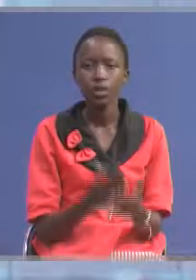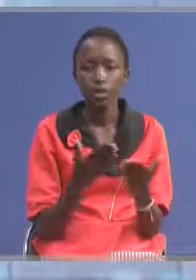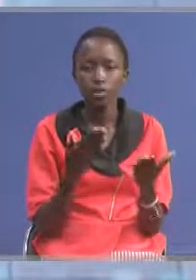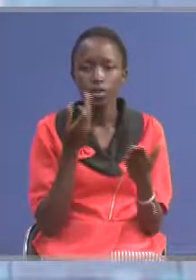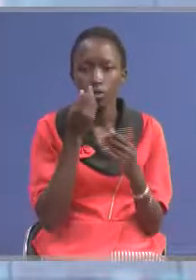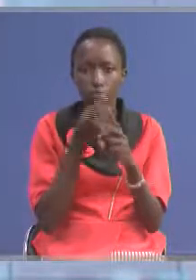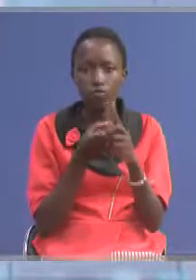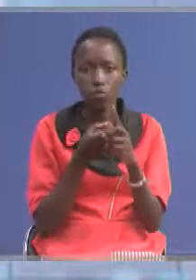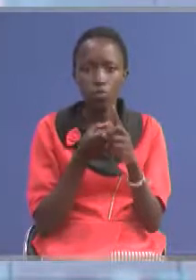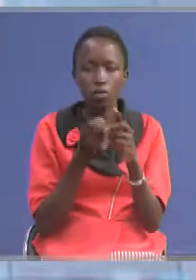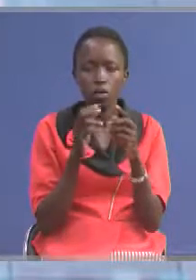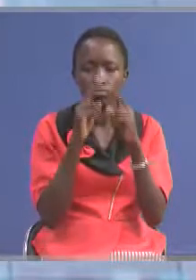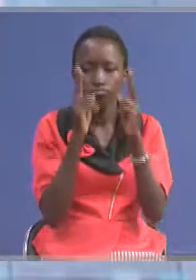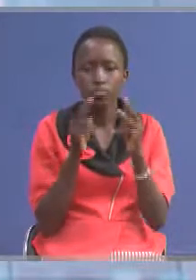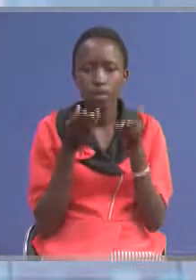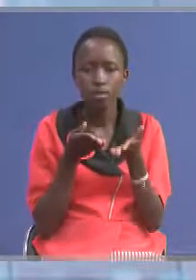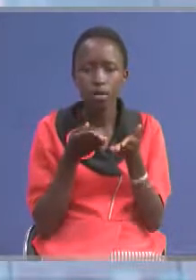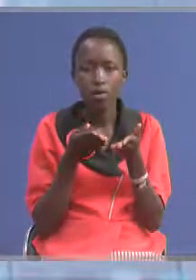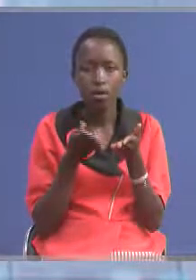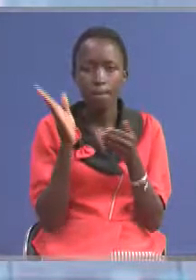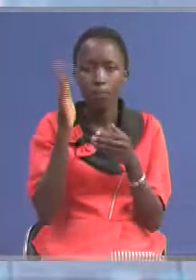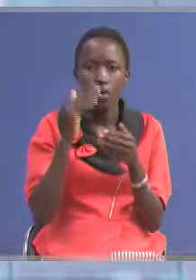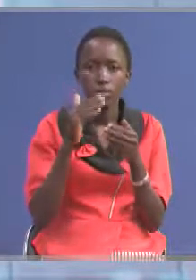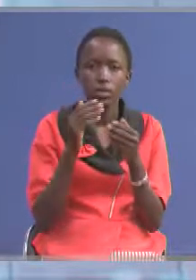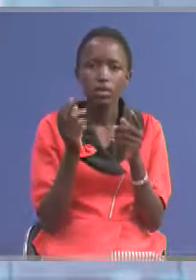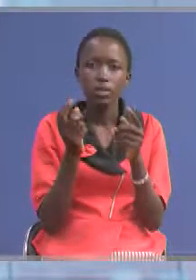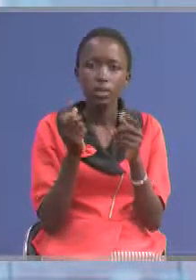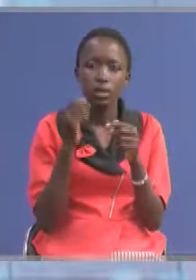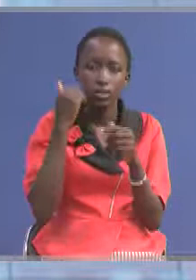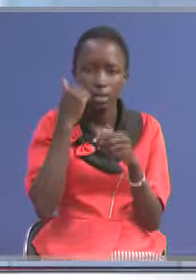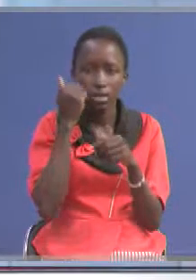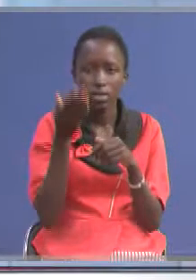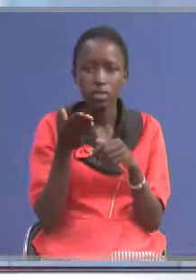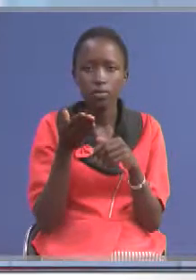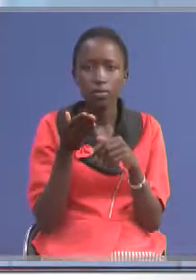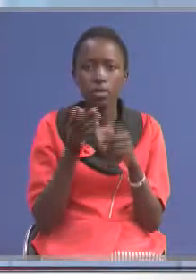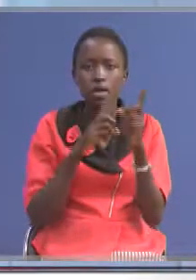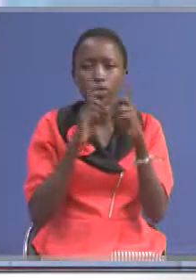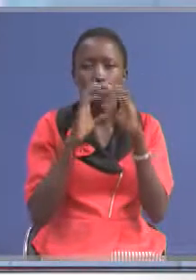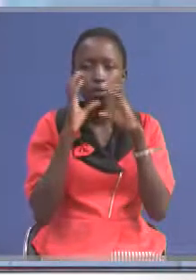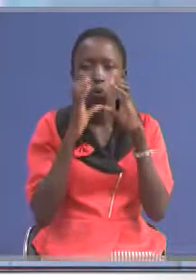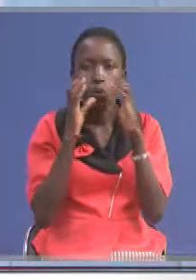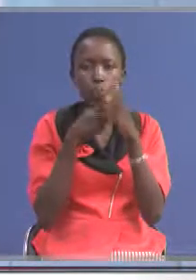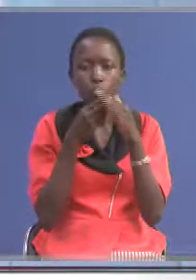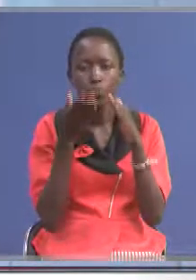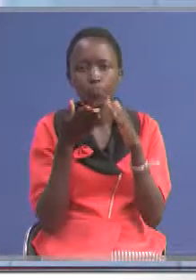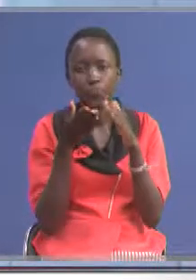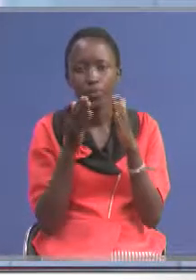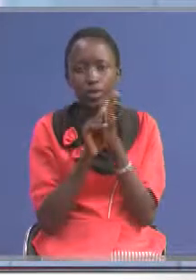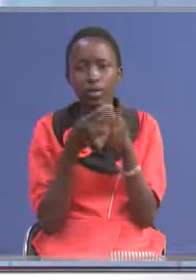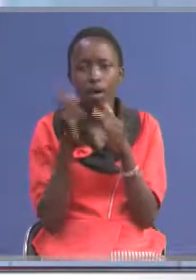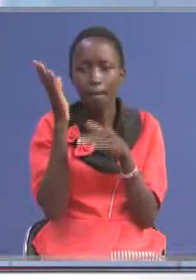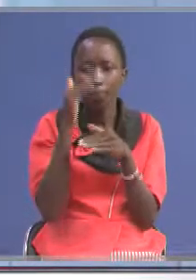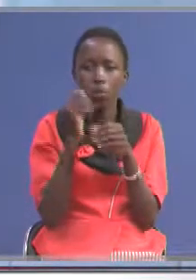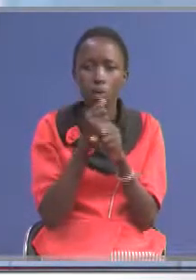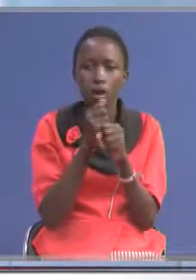Mothers moving from abroad back to the country after several months of sick leave abroad. Safaricom CEO Bob Collymore has